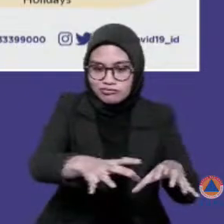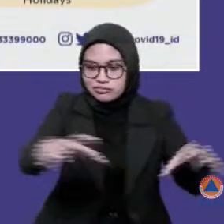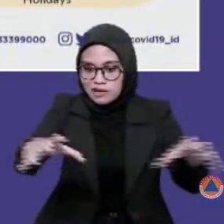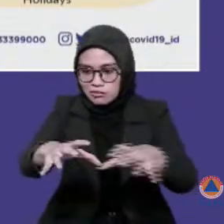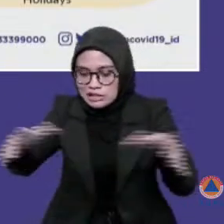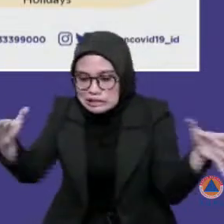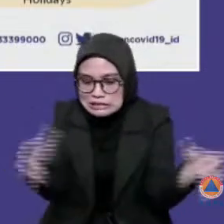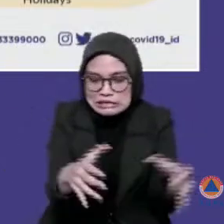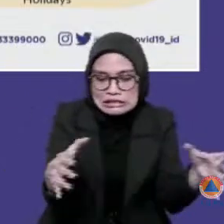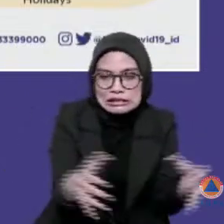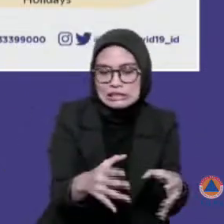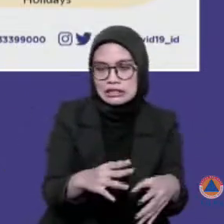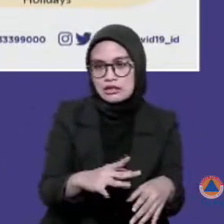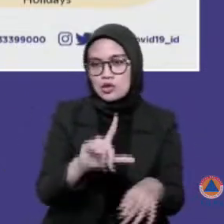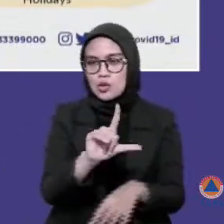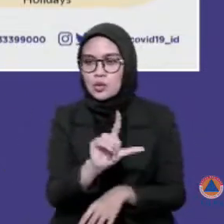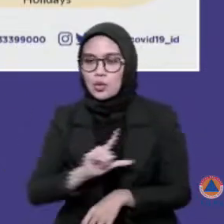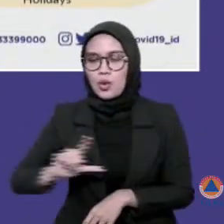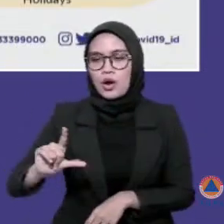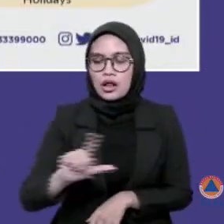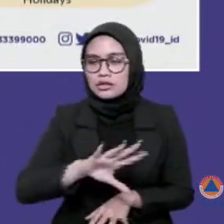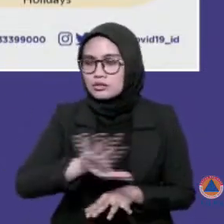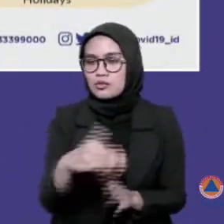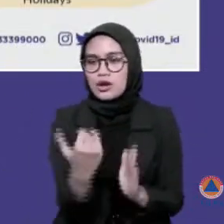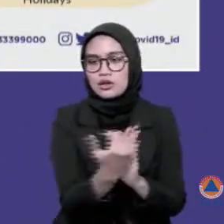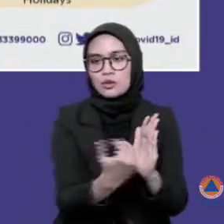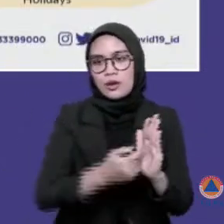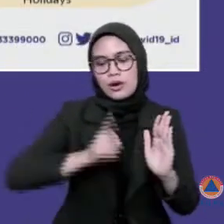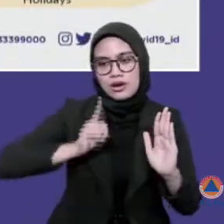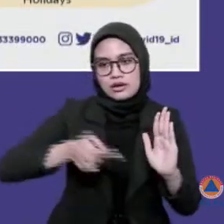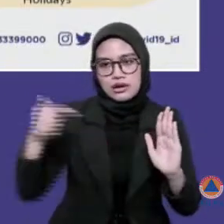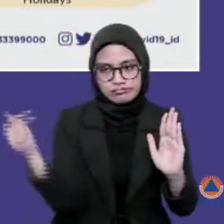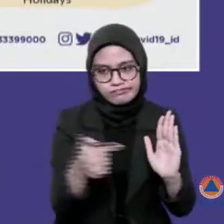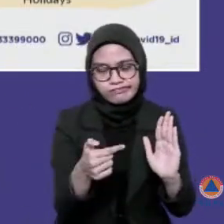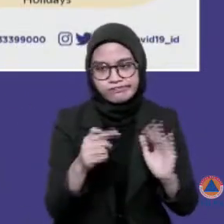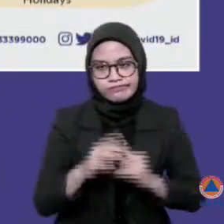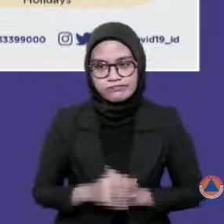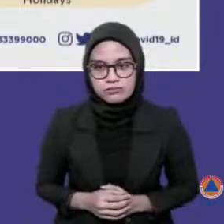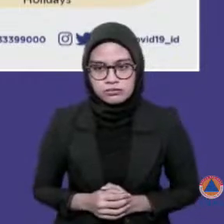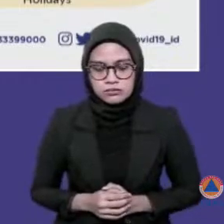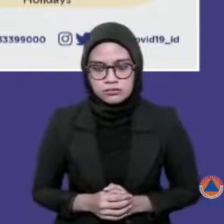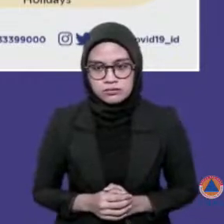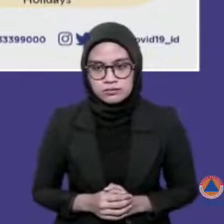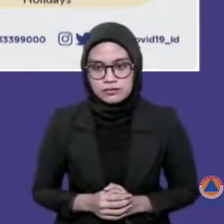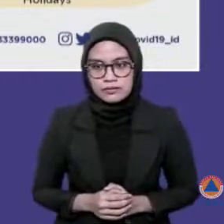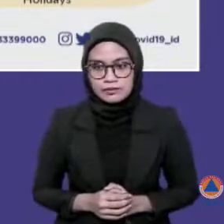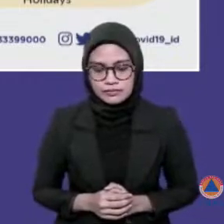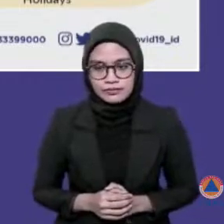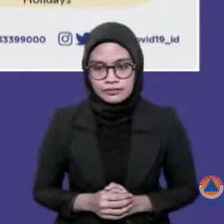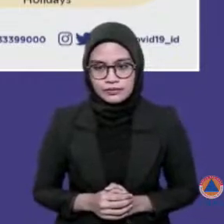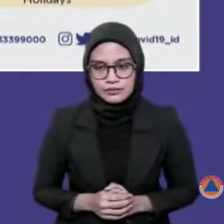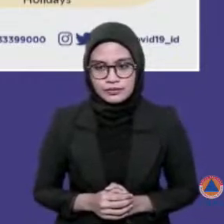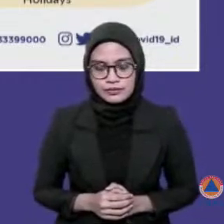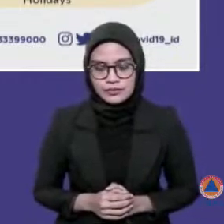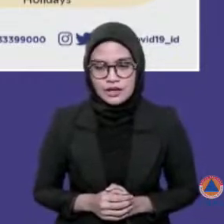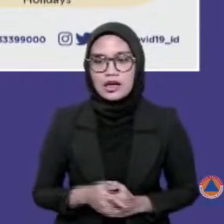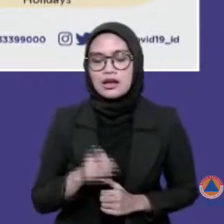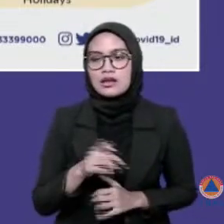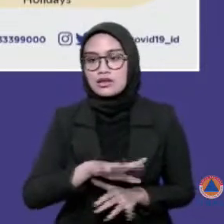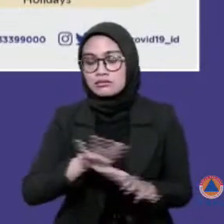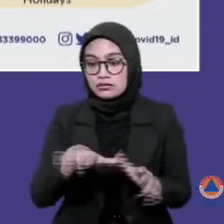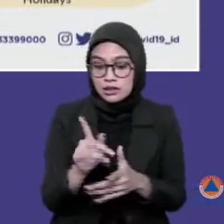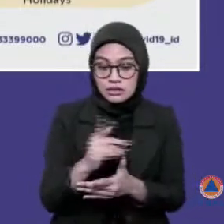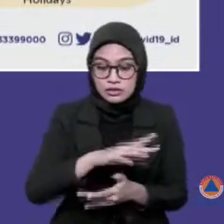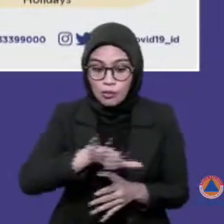formed, the local government is asked to immediately follow on its formation and make sure to report